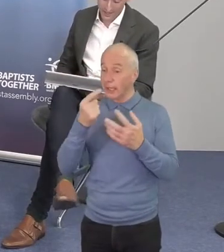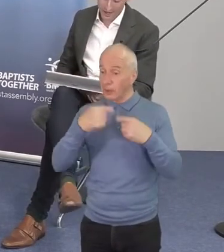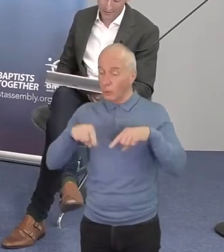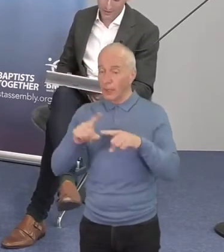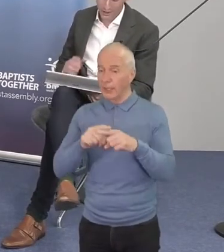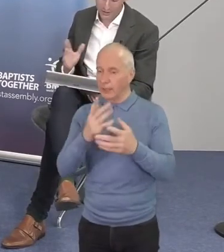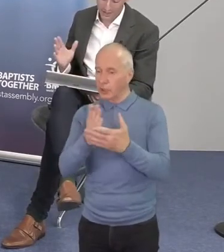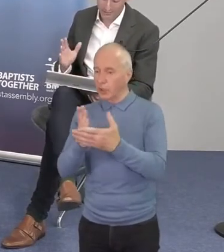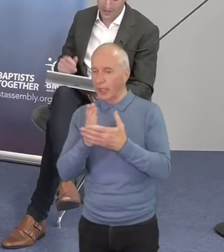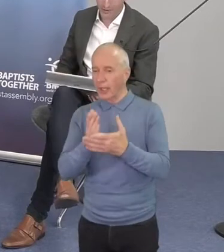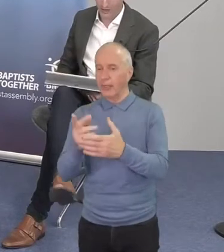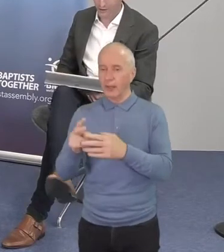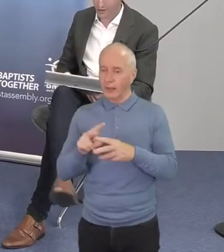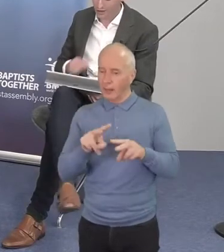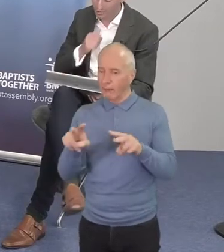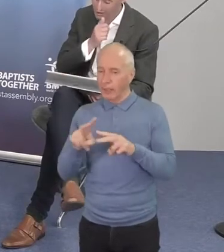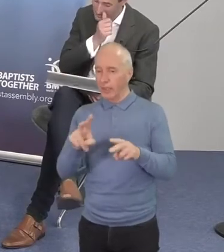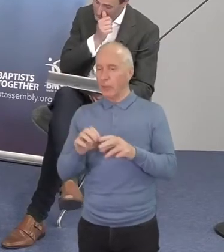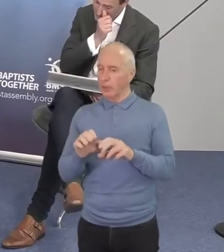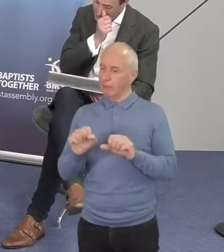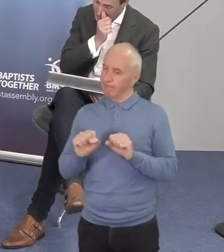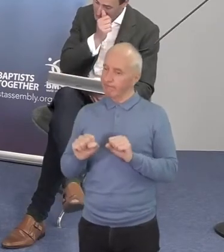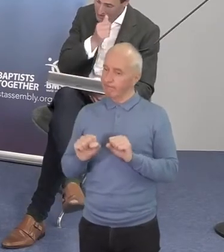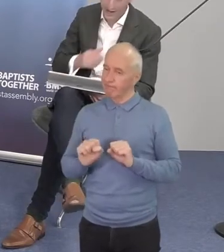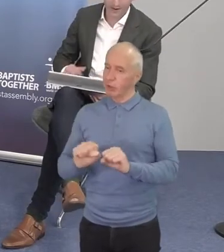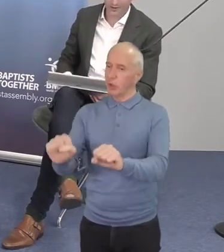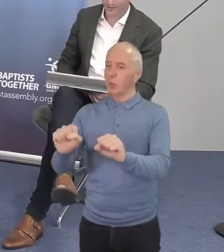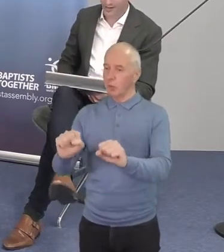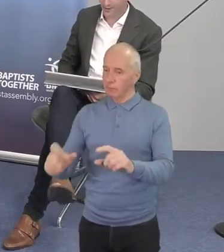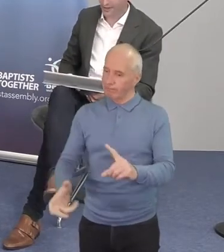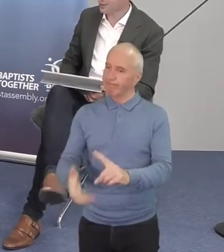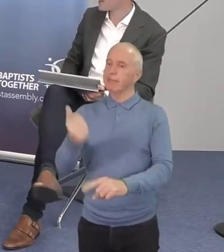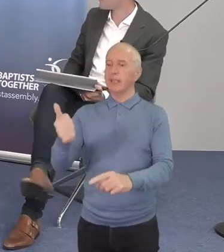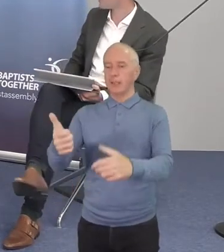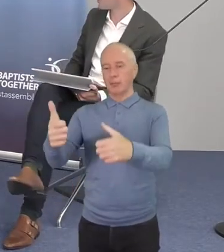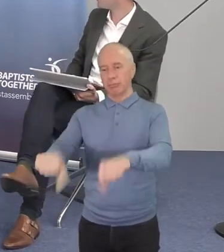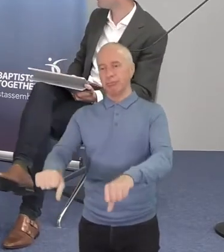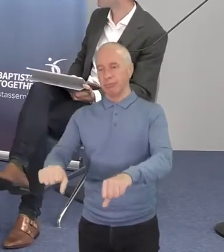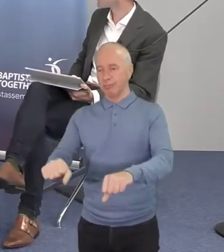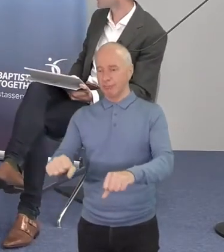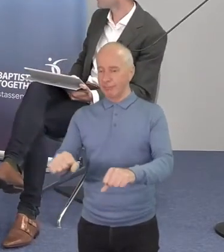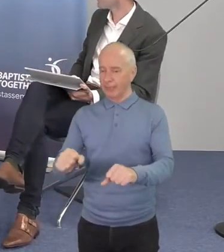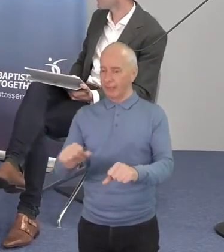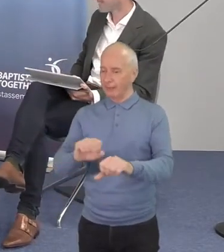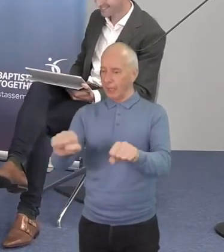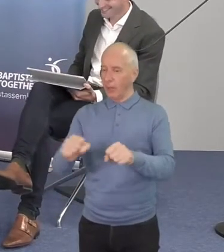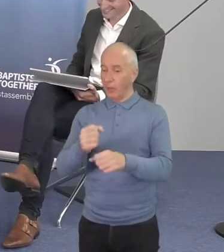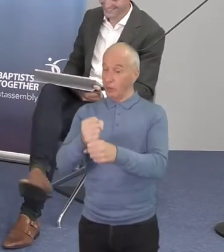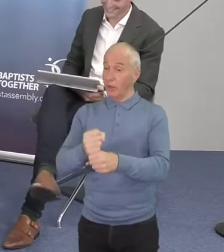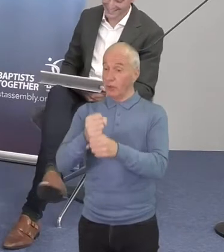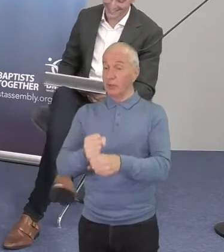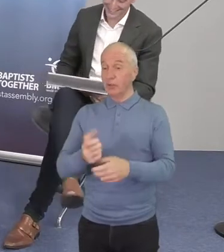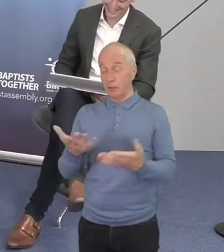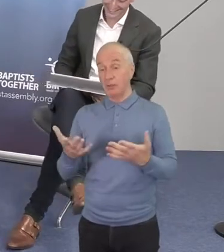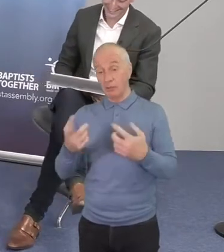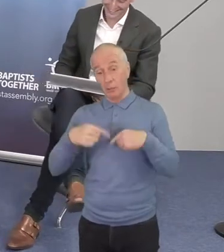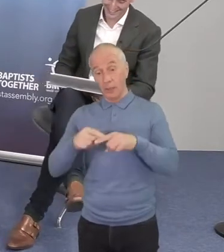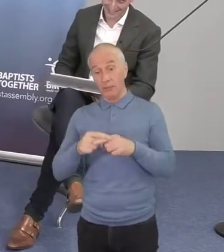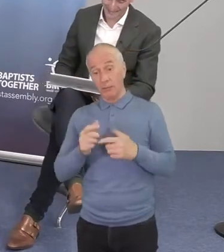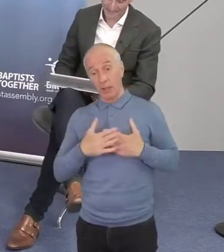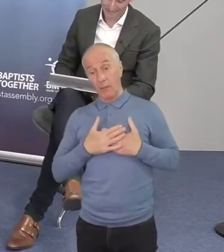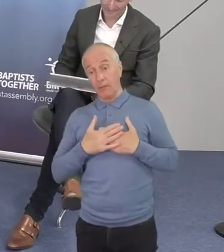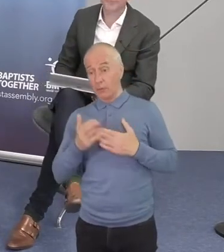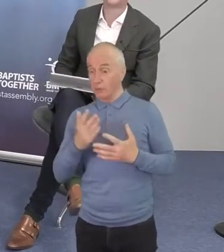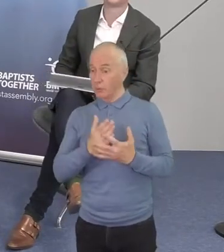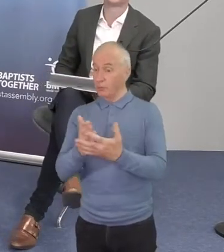the video, the You Did It video, in our churches? Sarah, how can they share that video? Oh, we would love you to share that video. Yes,